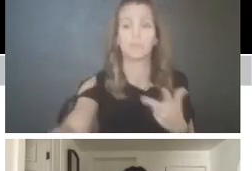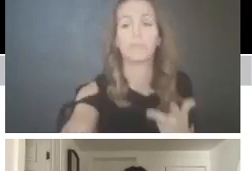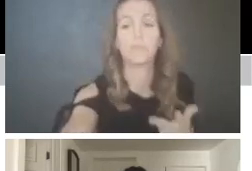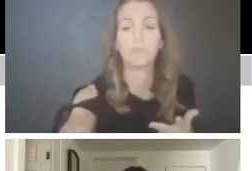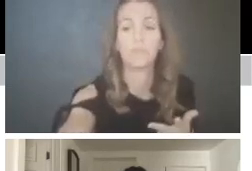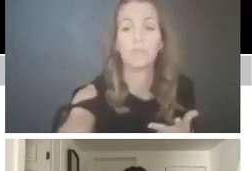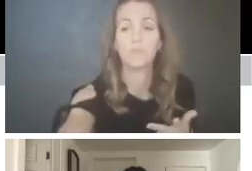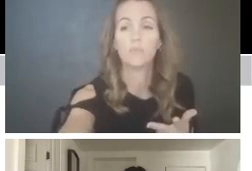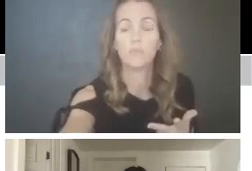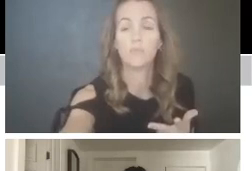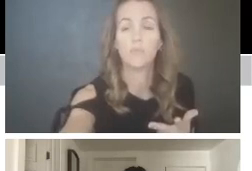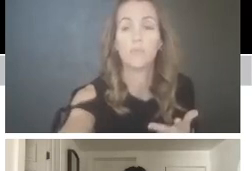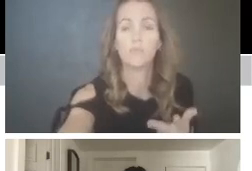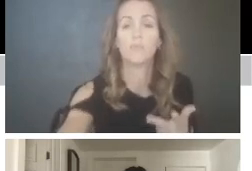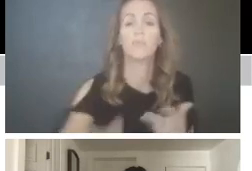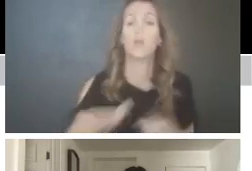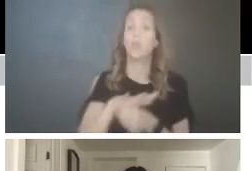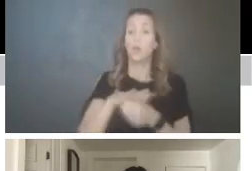local ALEAs.